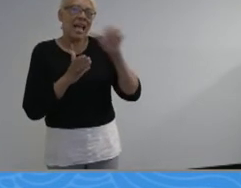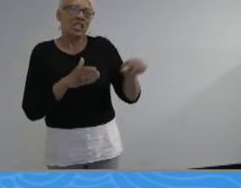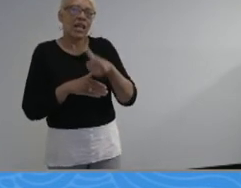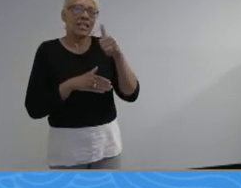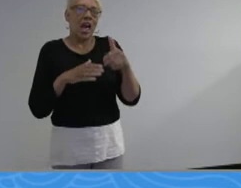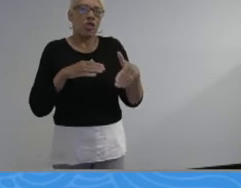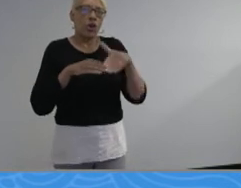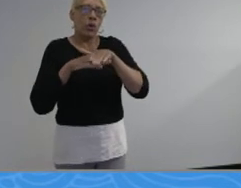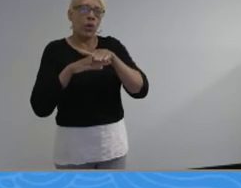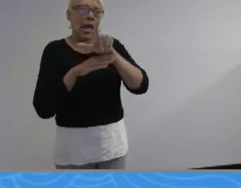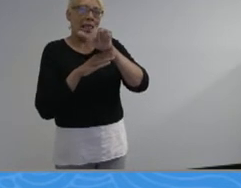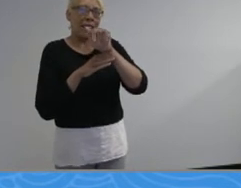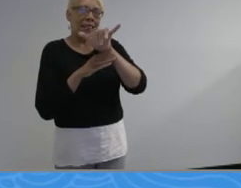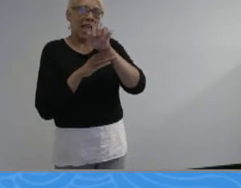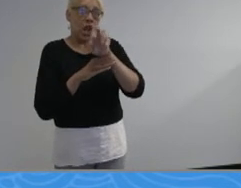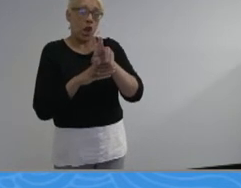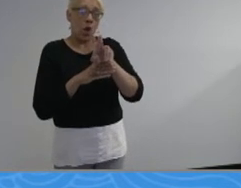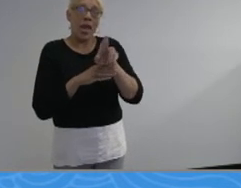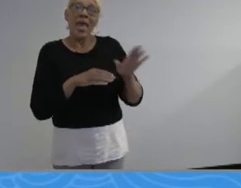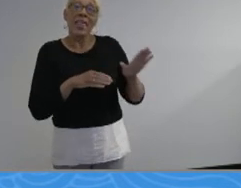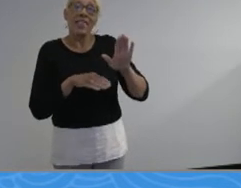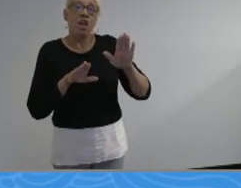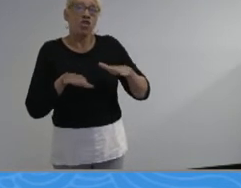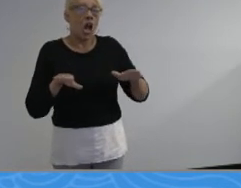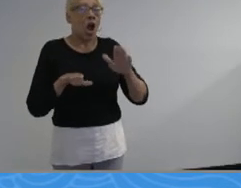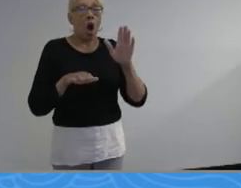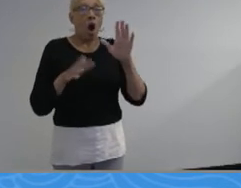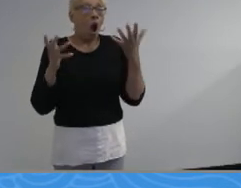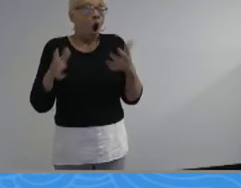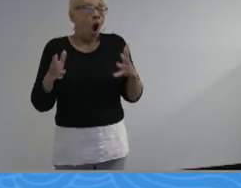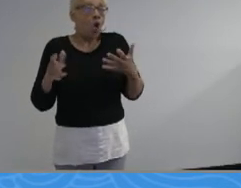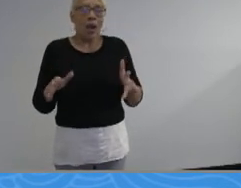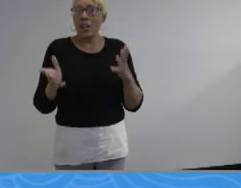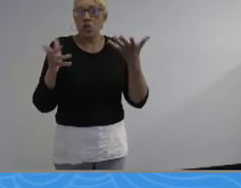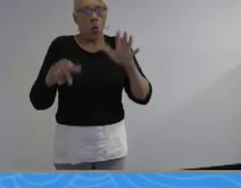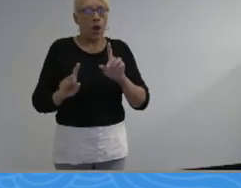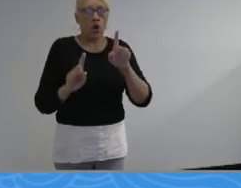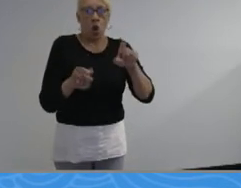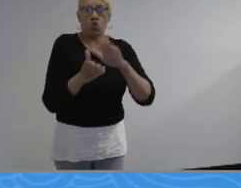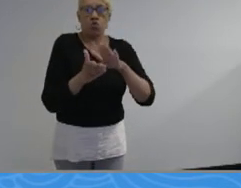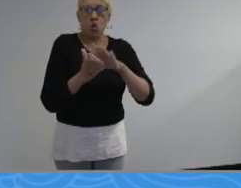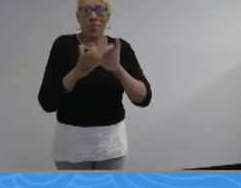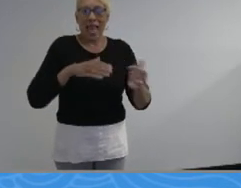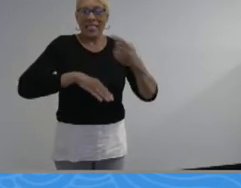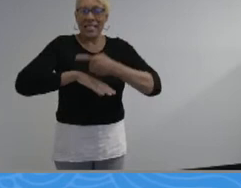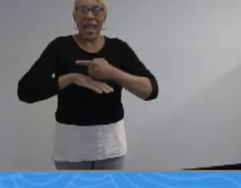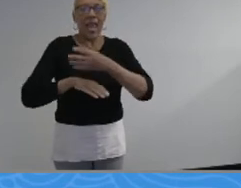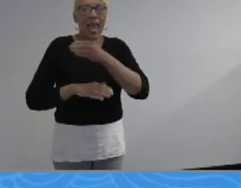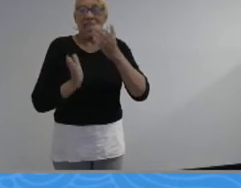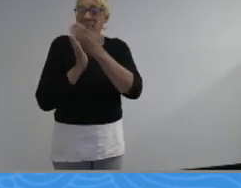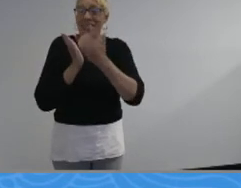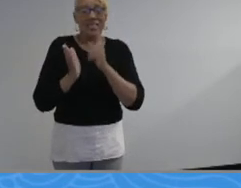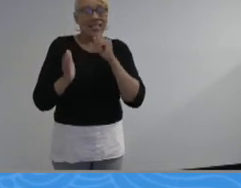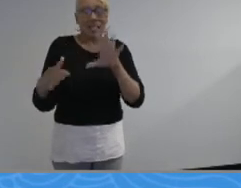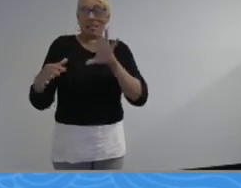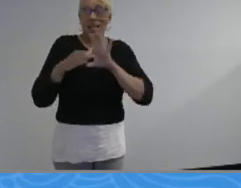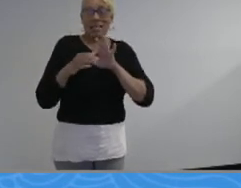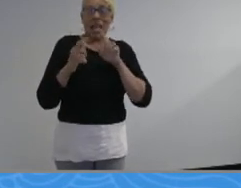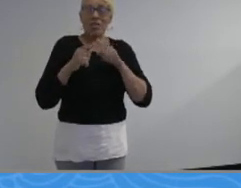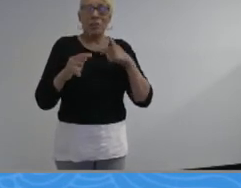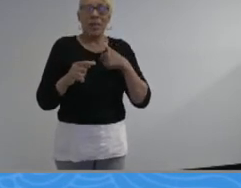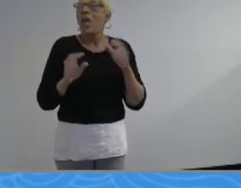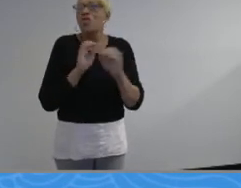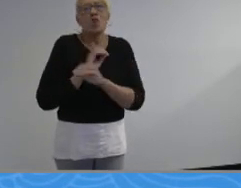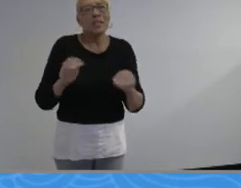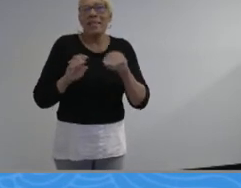I'm a child who already doesn't particularly want to be in school today and the lesson does not connect to me, there's nothing within